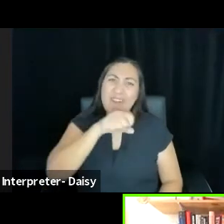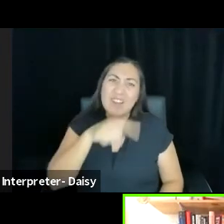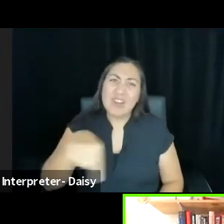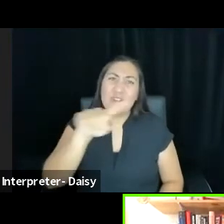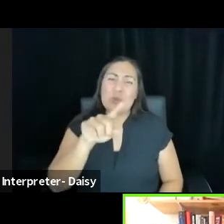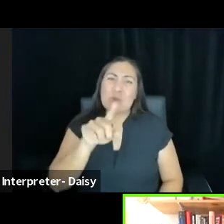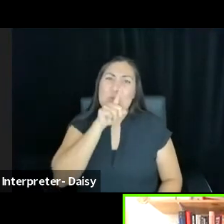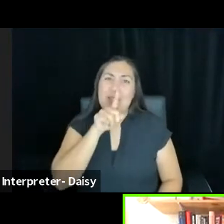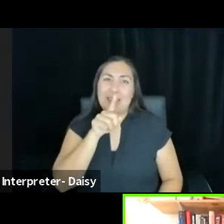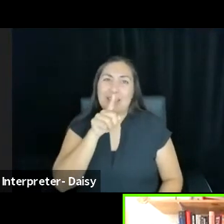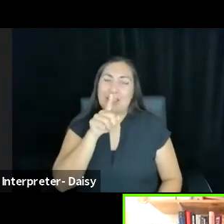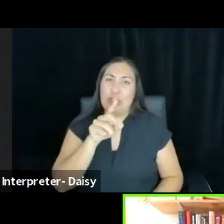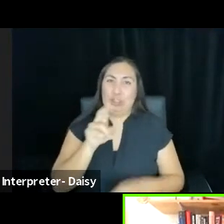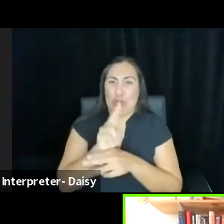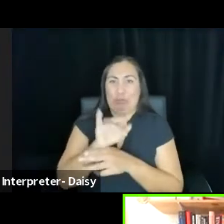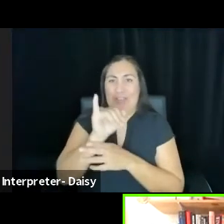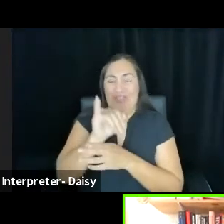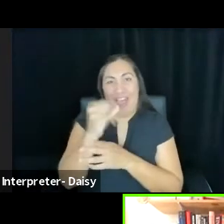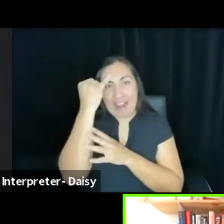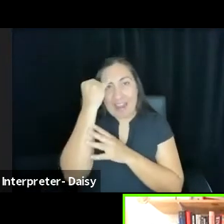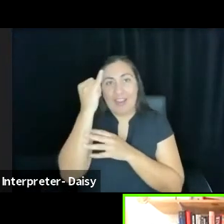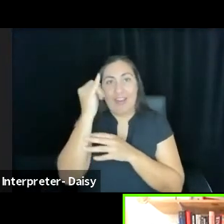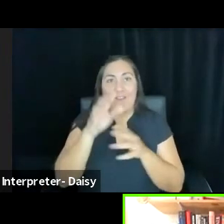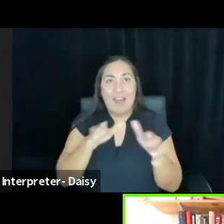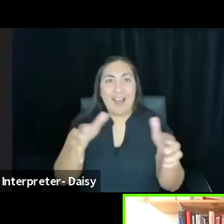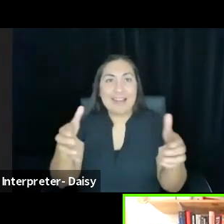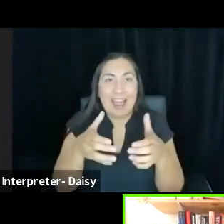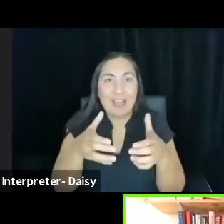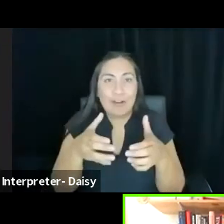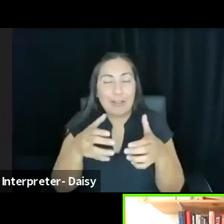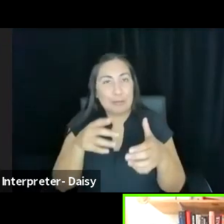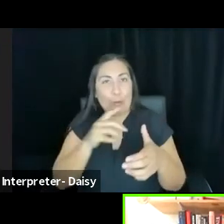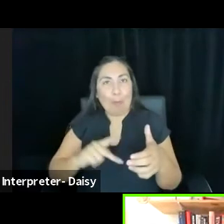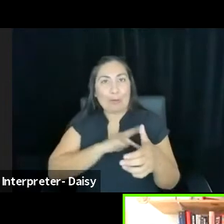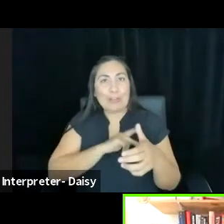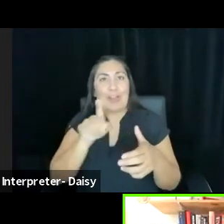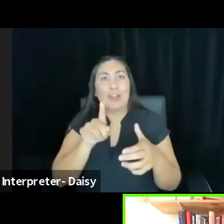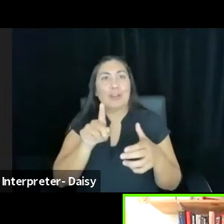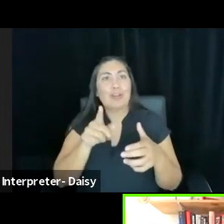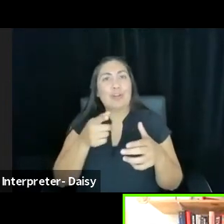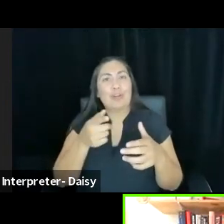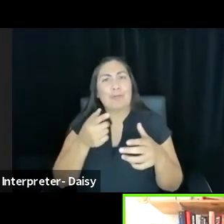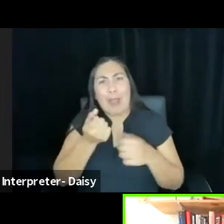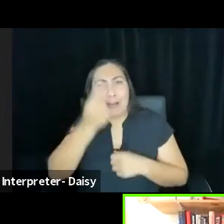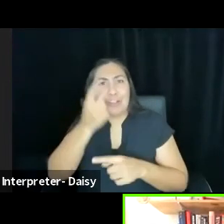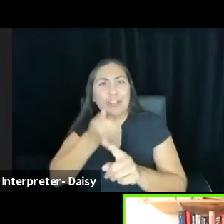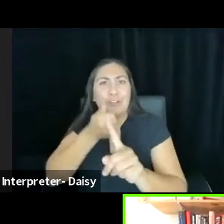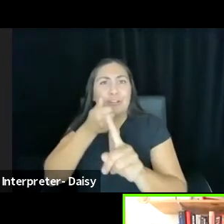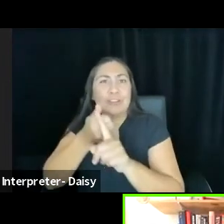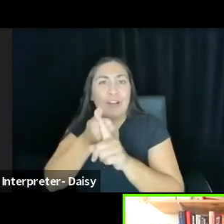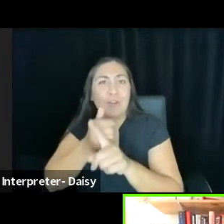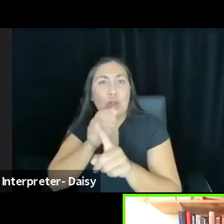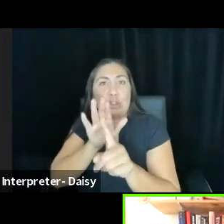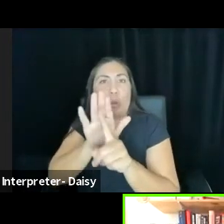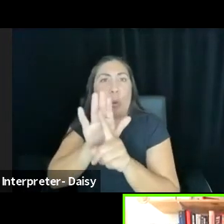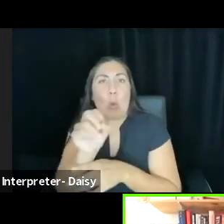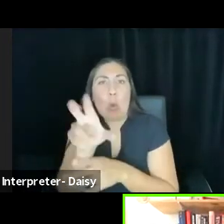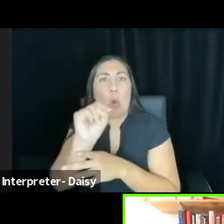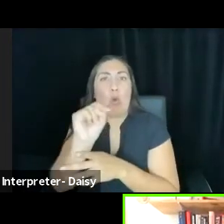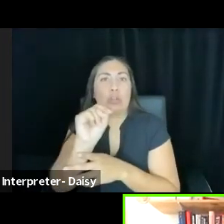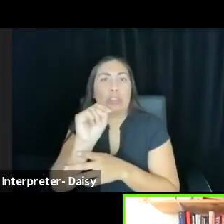you're collecting yourself or understanding your own circumstances, because that's so human and so relevant to how